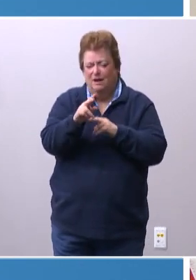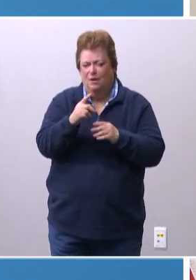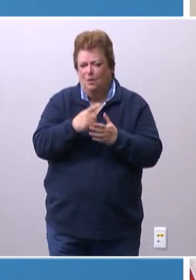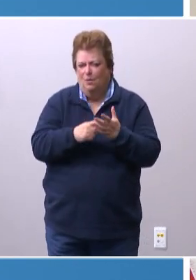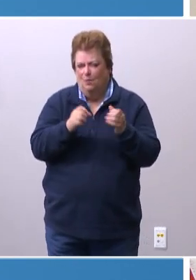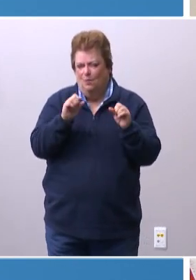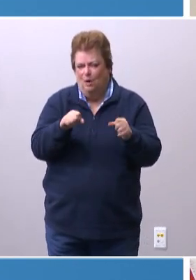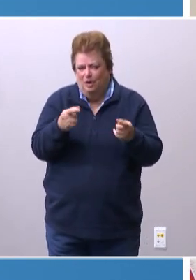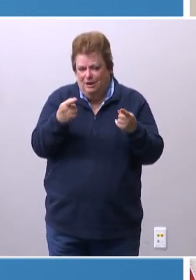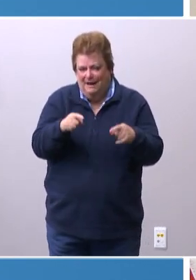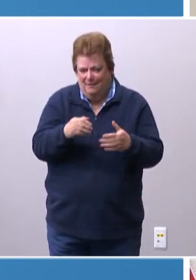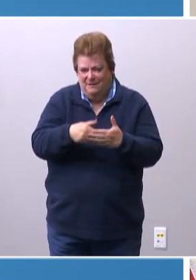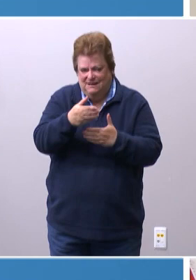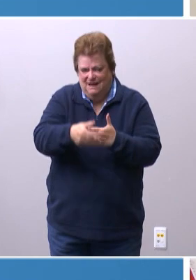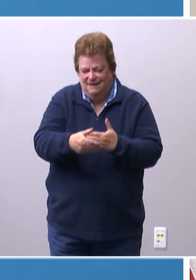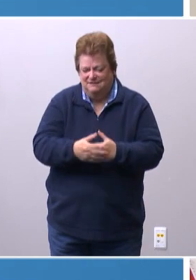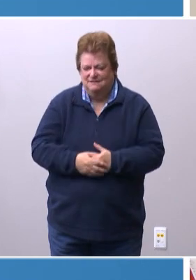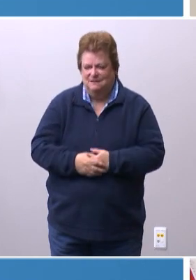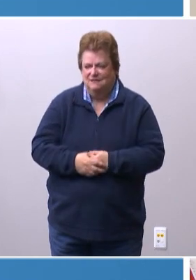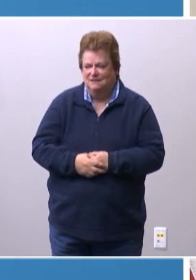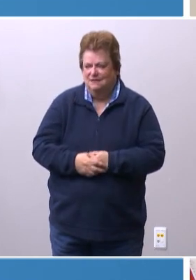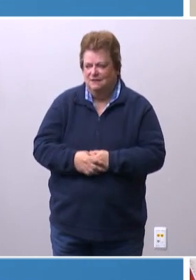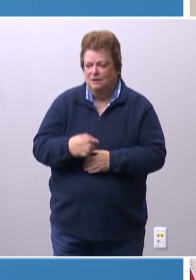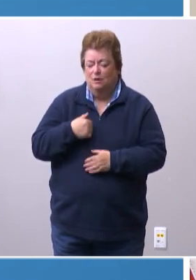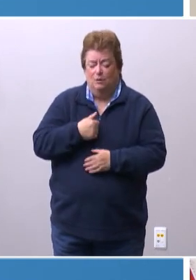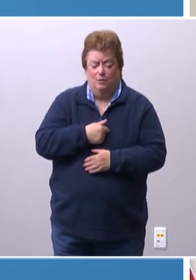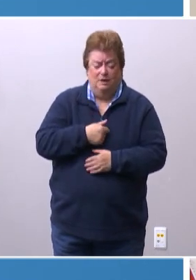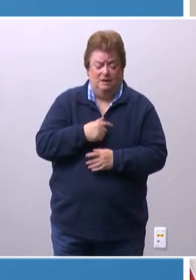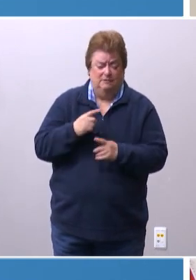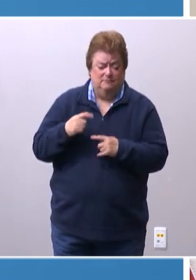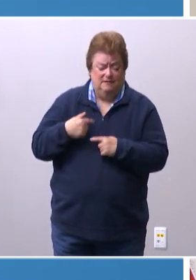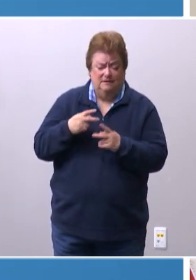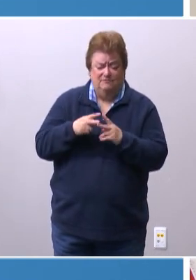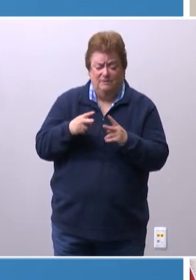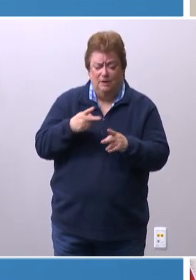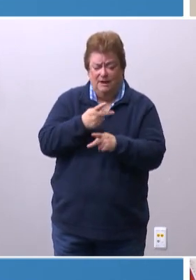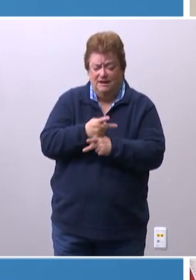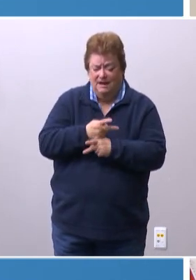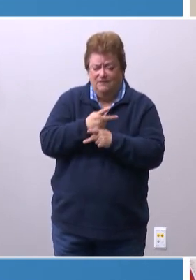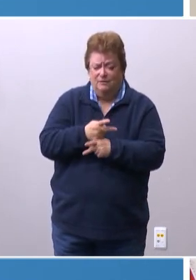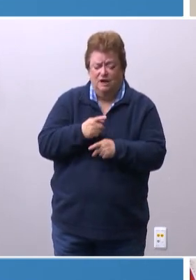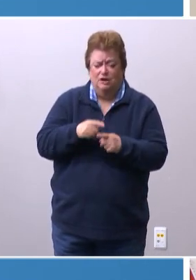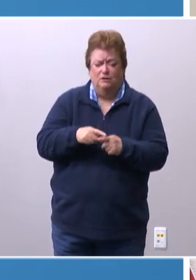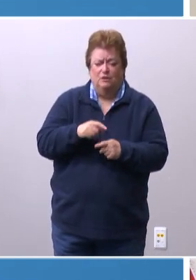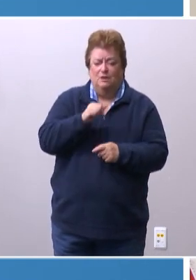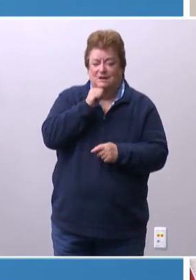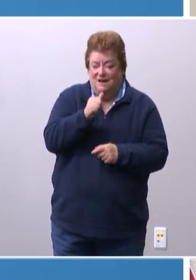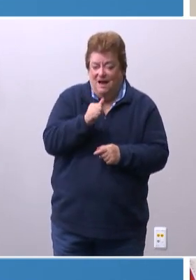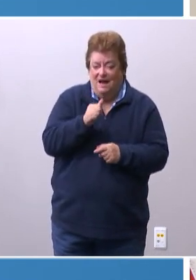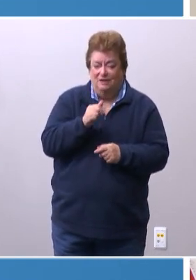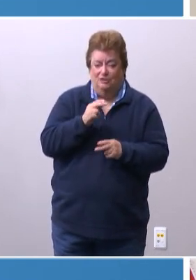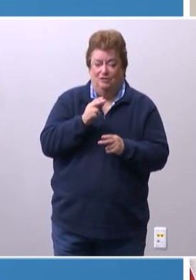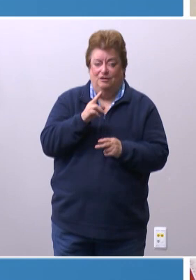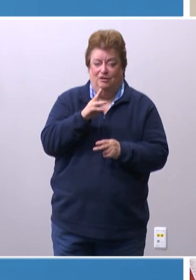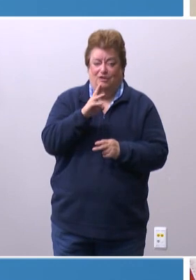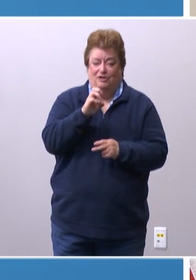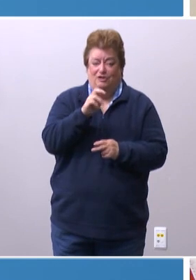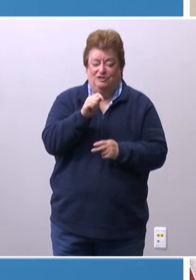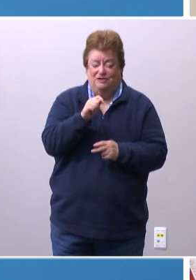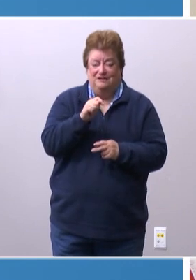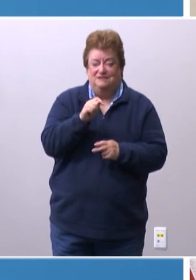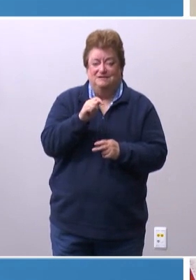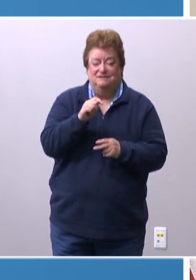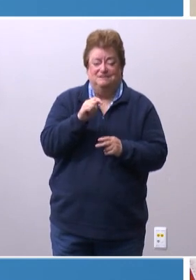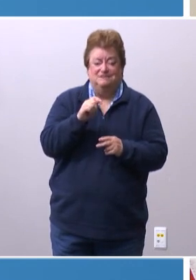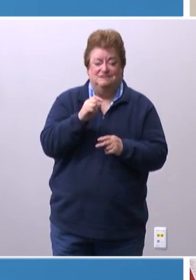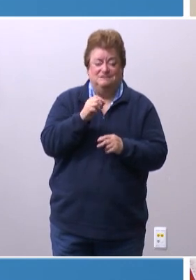there. We're being very careful to open up to non-urgent surgeries. That ban on certain surgeries was